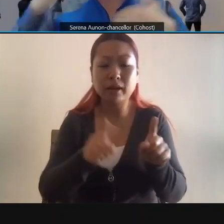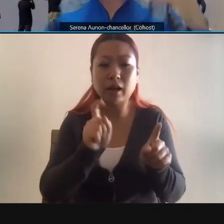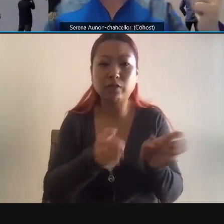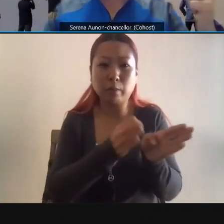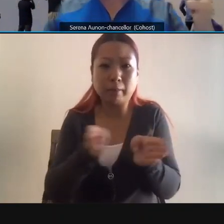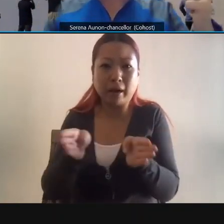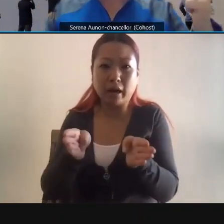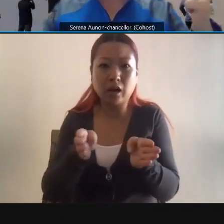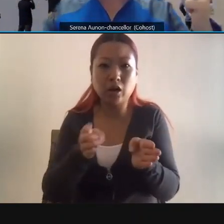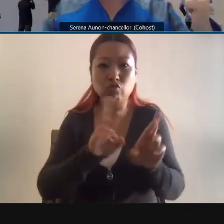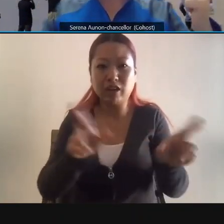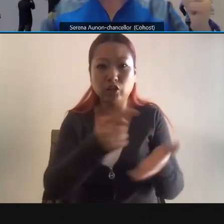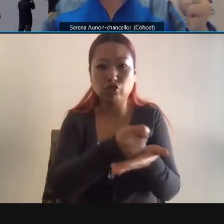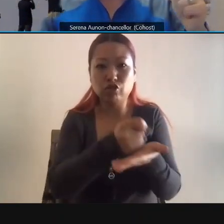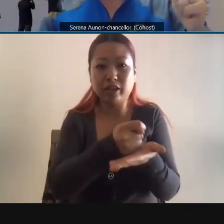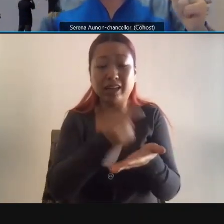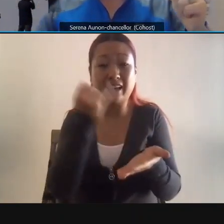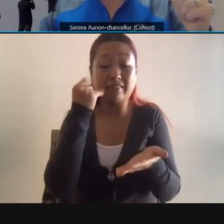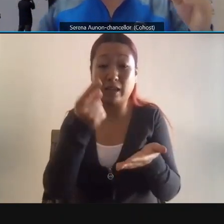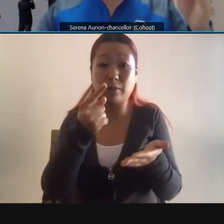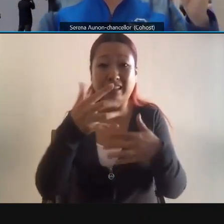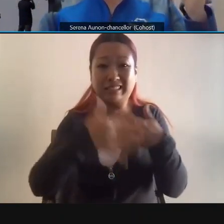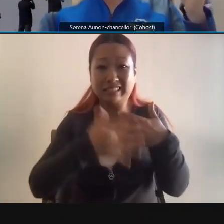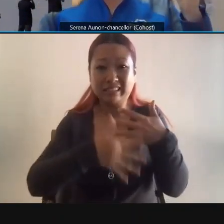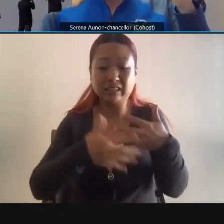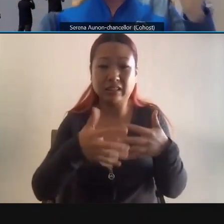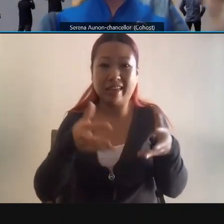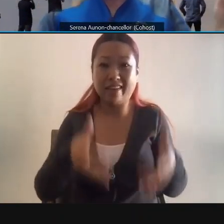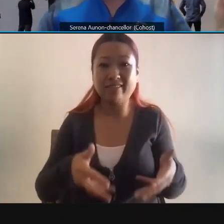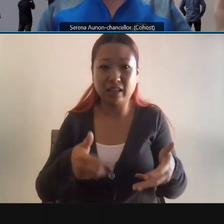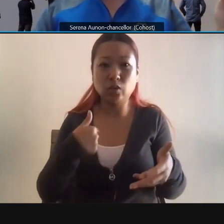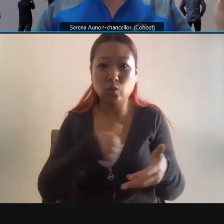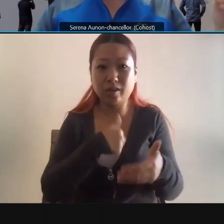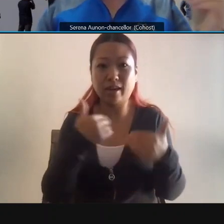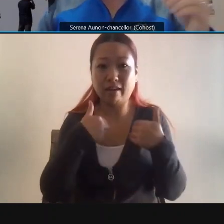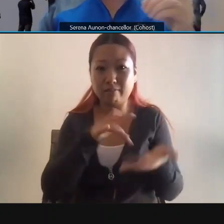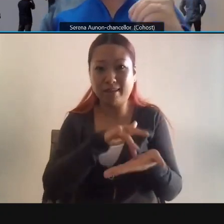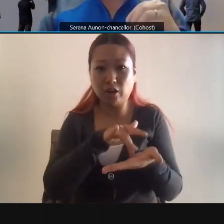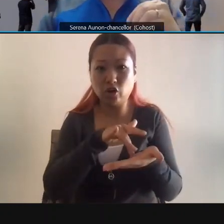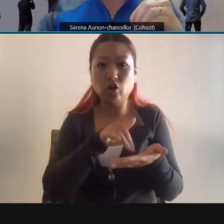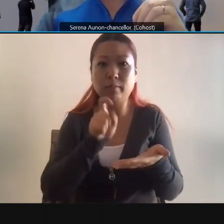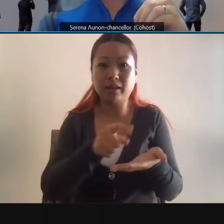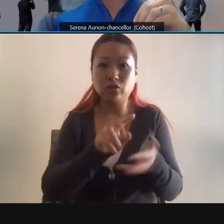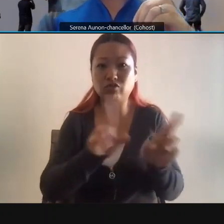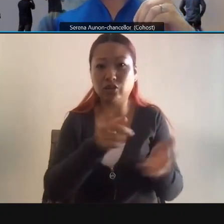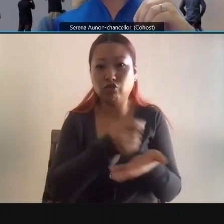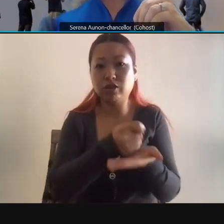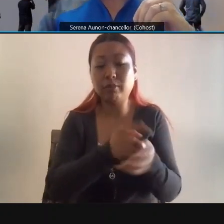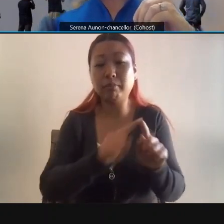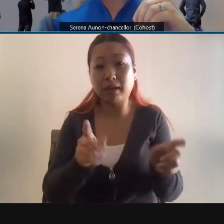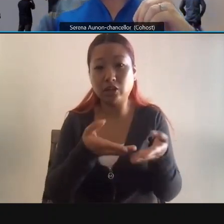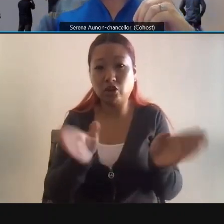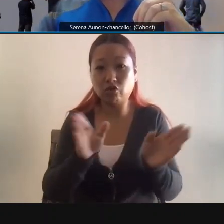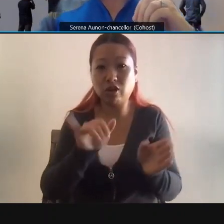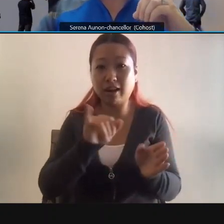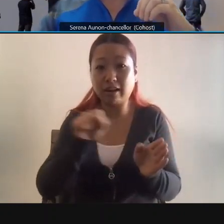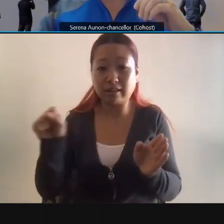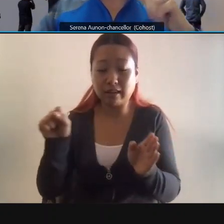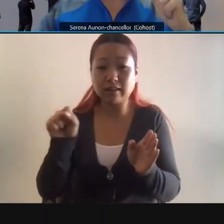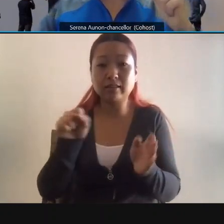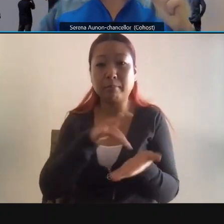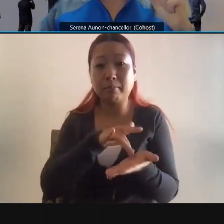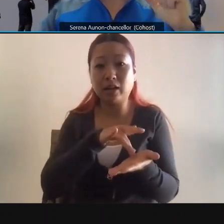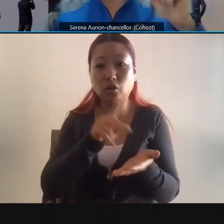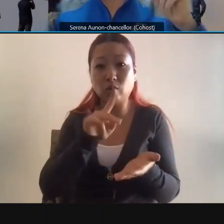flow, we have medications to treat that. But in general, the medical kits on board ISS are